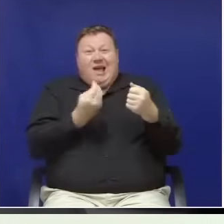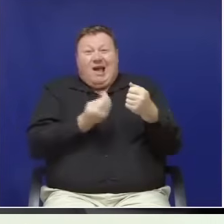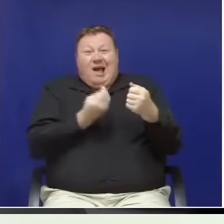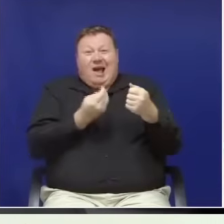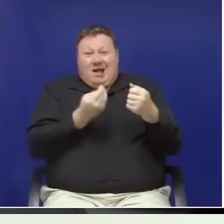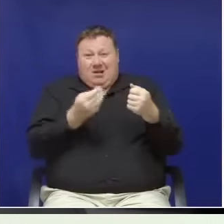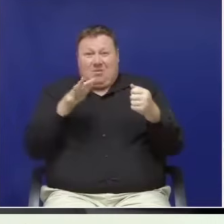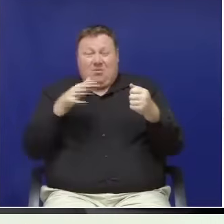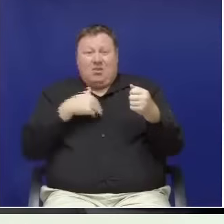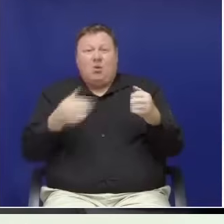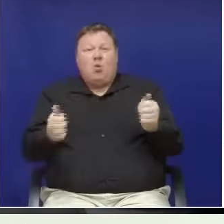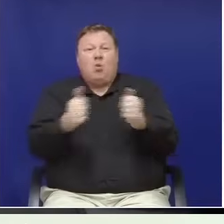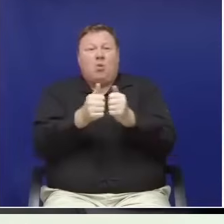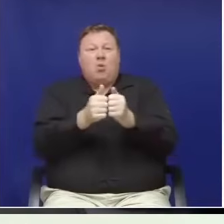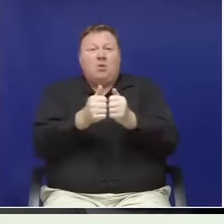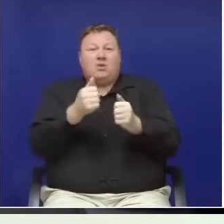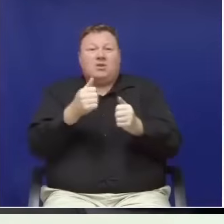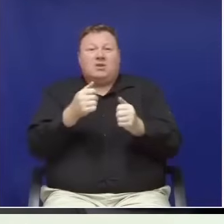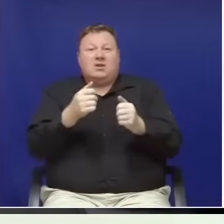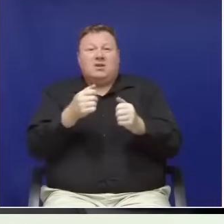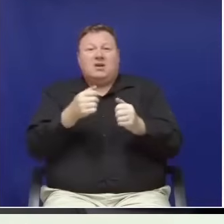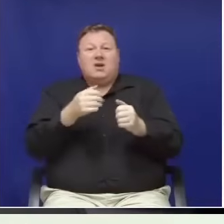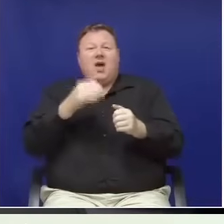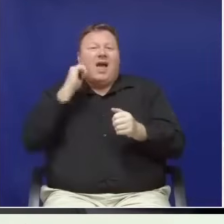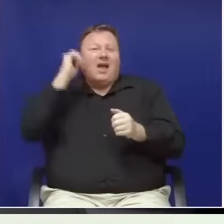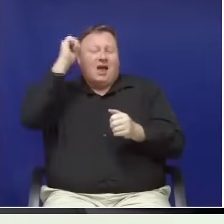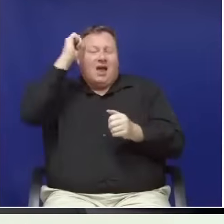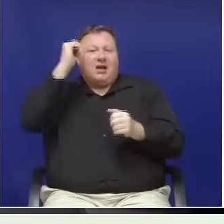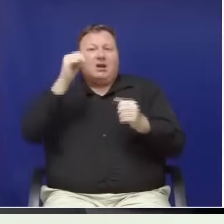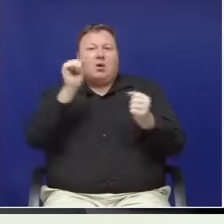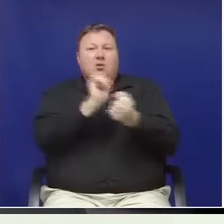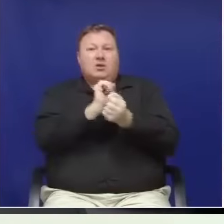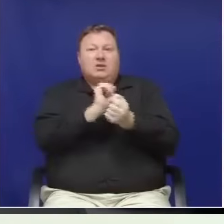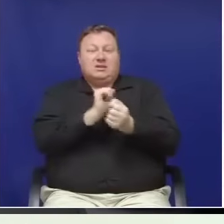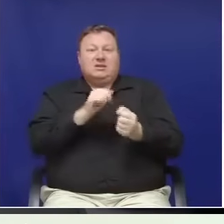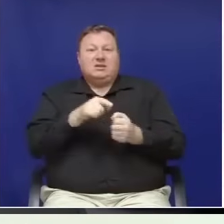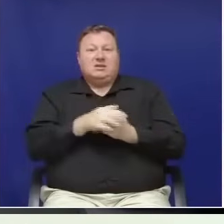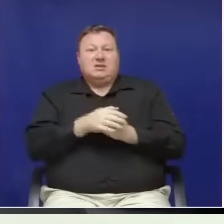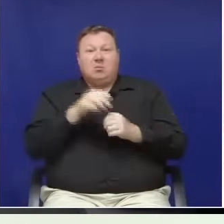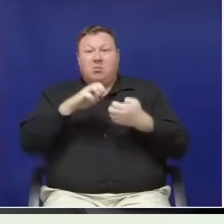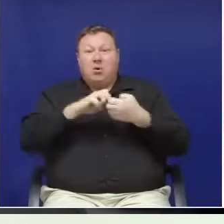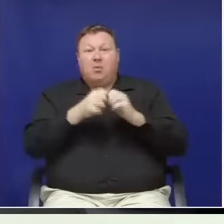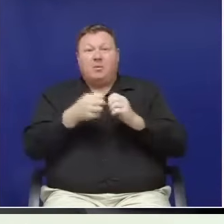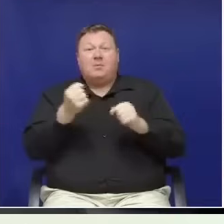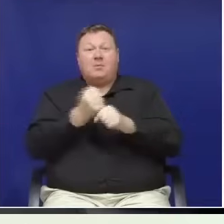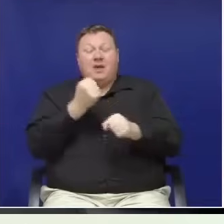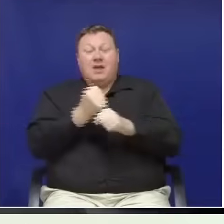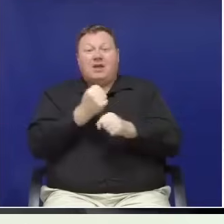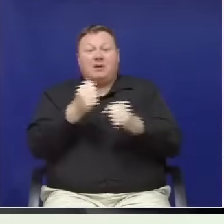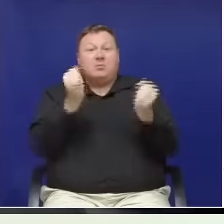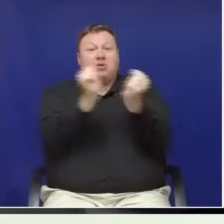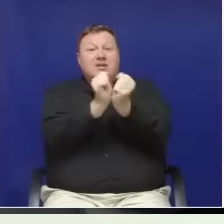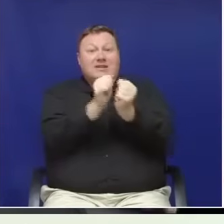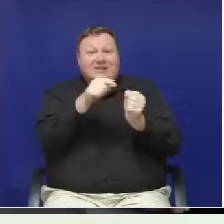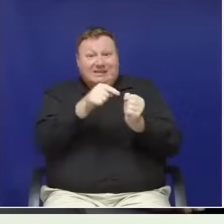criminals. That is a problem which turns our prisons into universities of